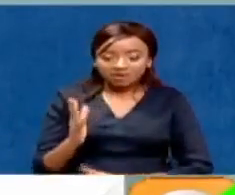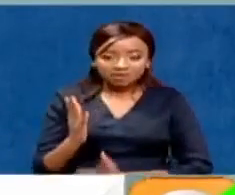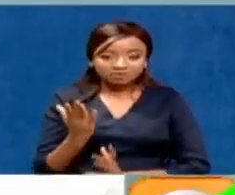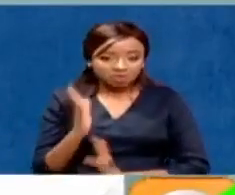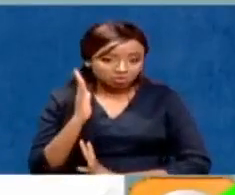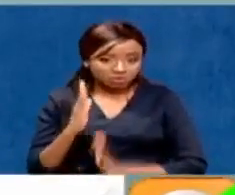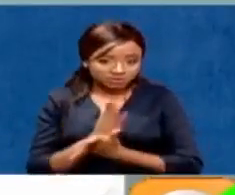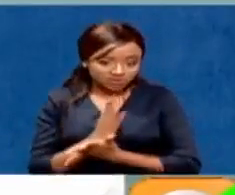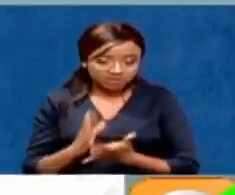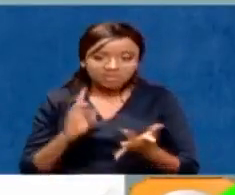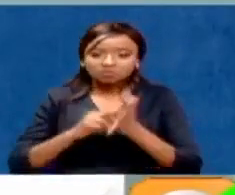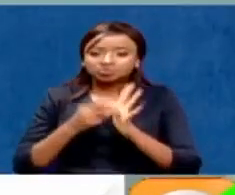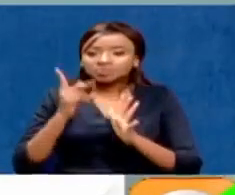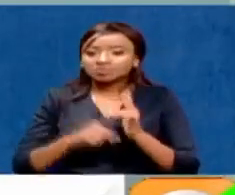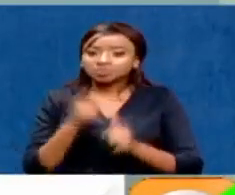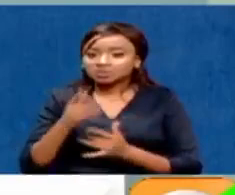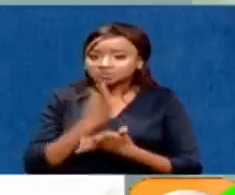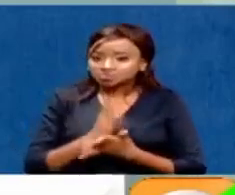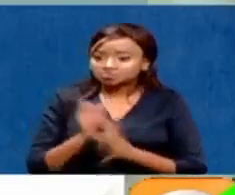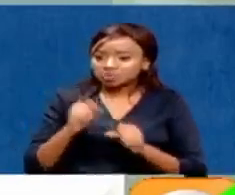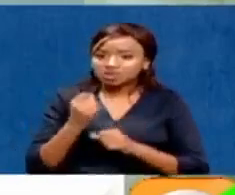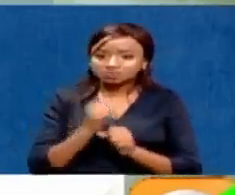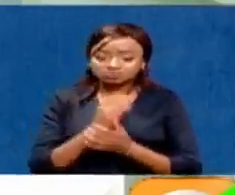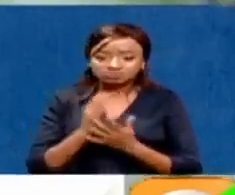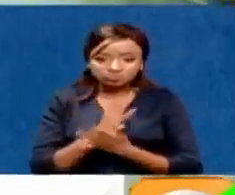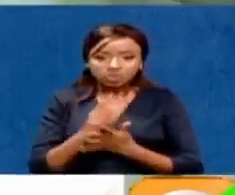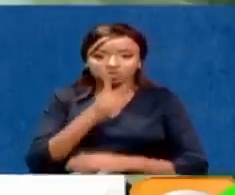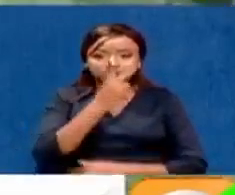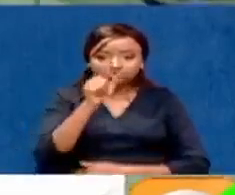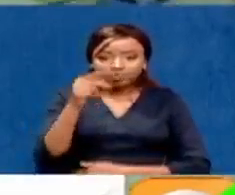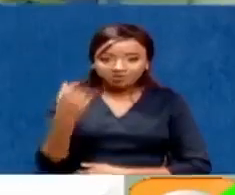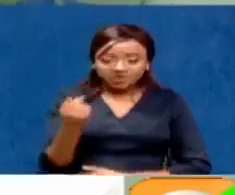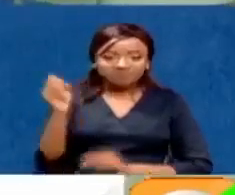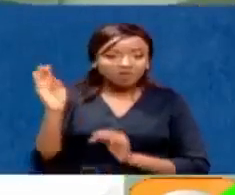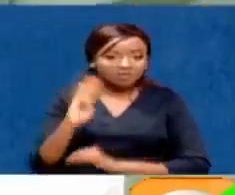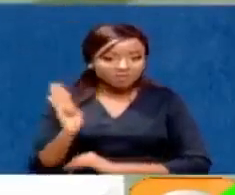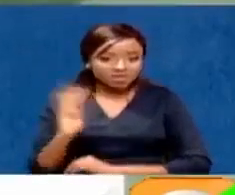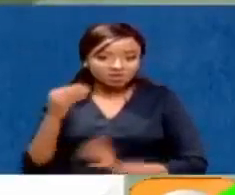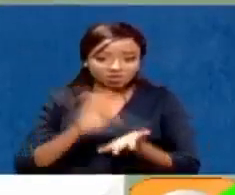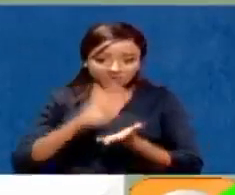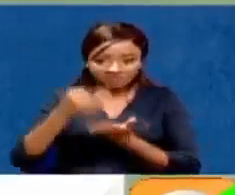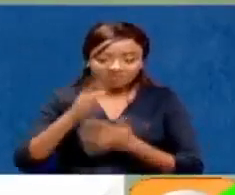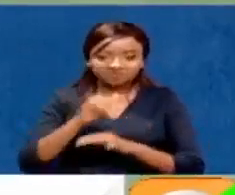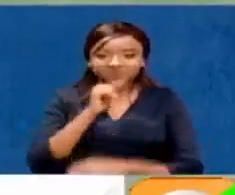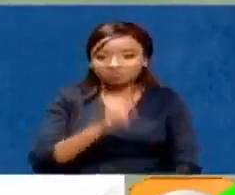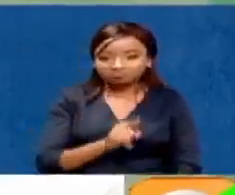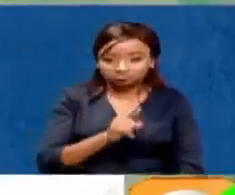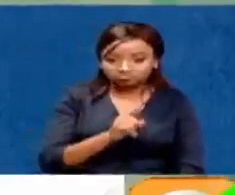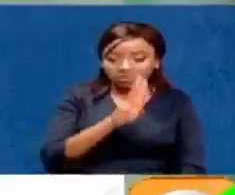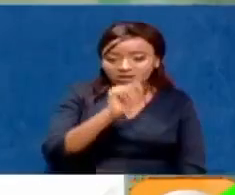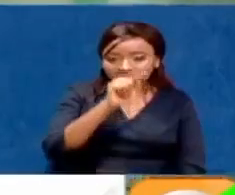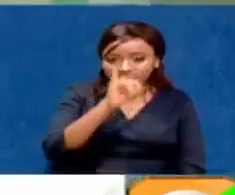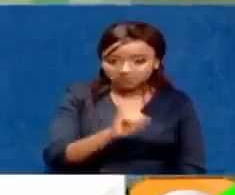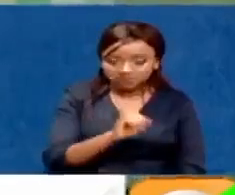sector. This putting it at the forefront of sharing a 2.5 billion shilling fund from the Massachusetts Institute of Technology,